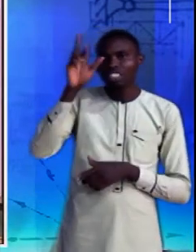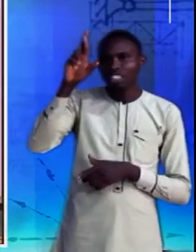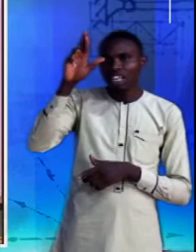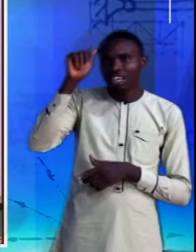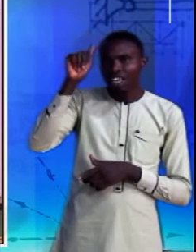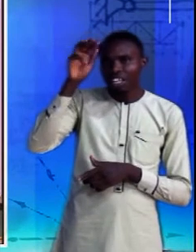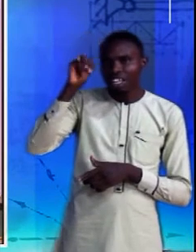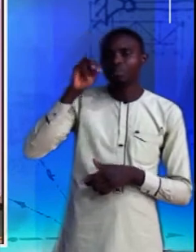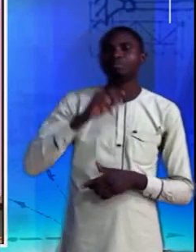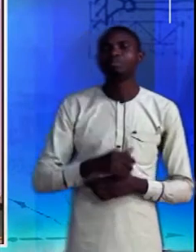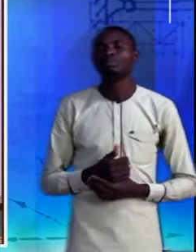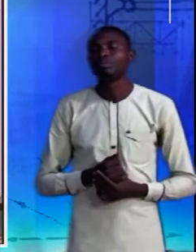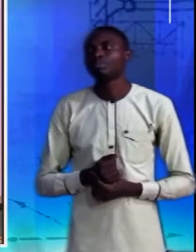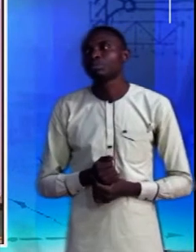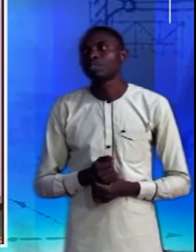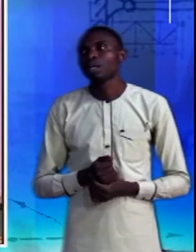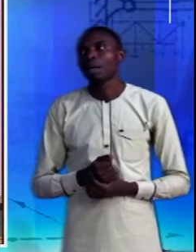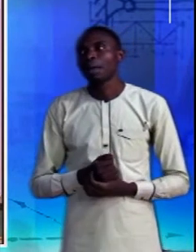called